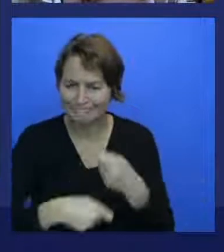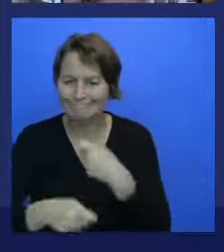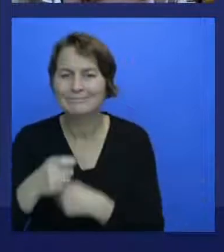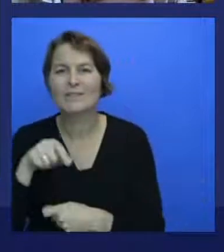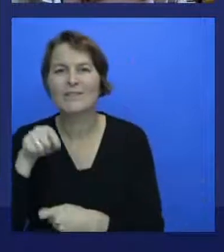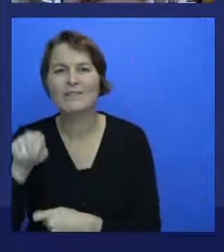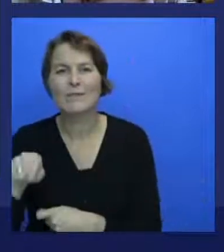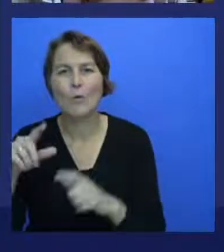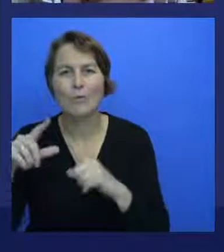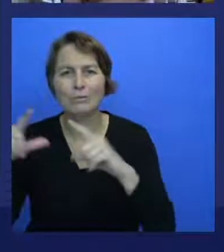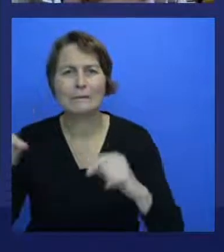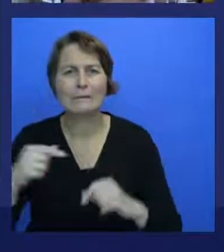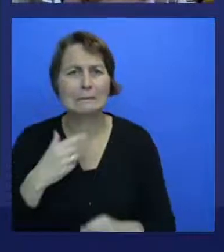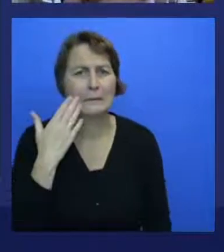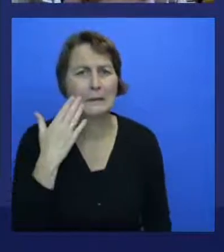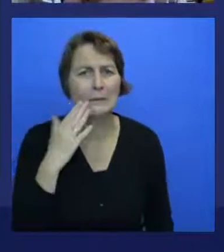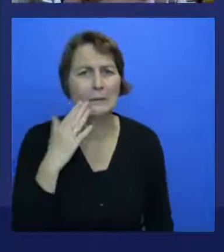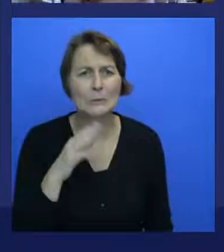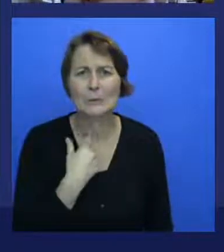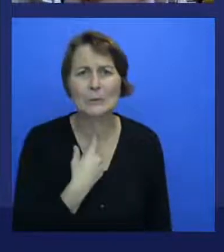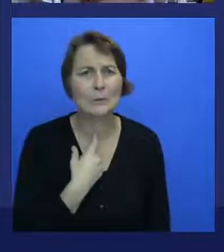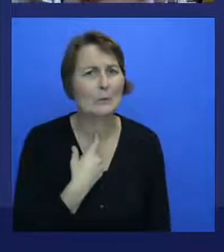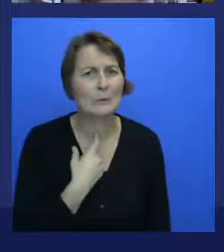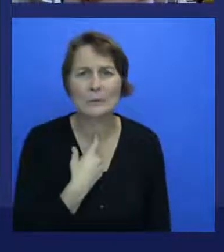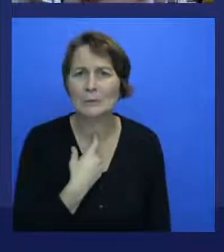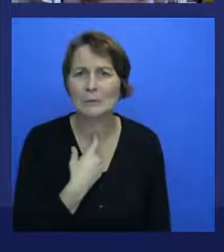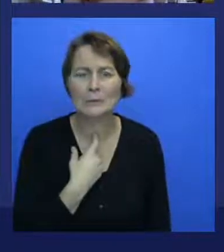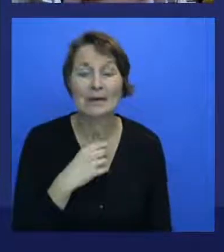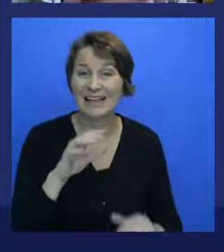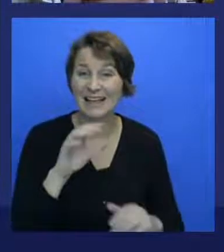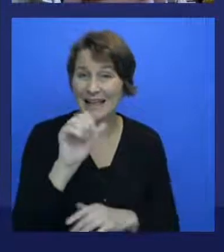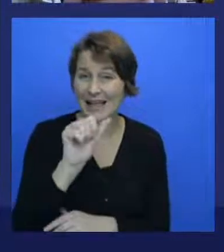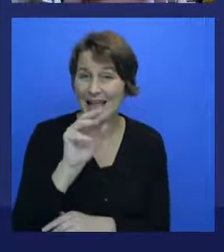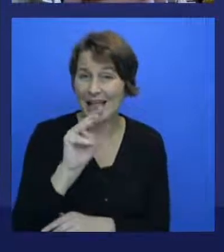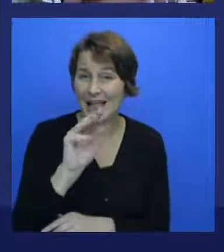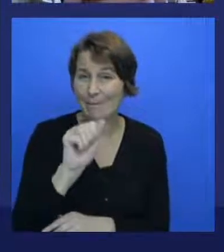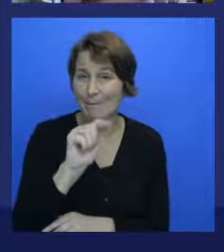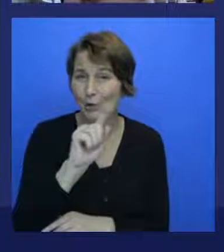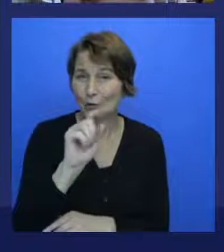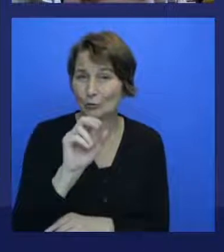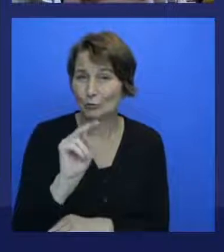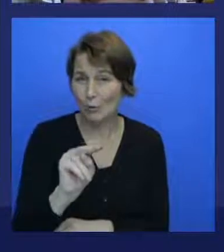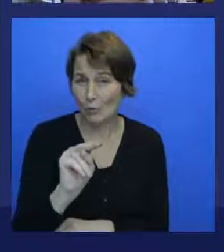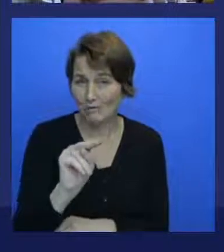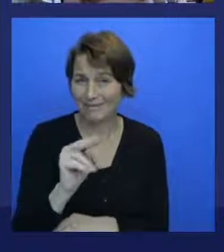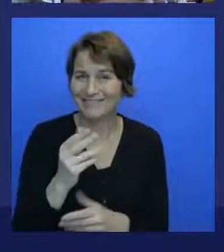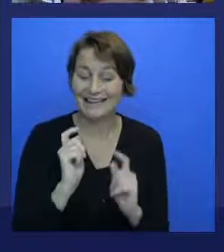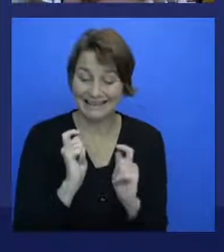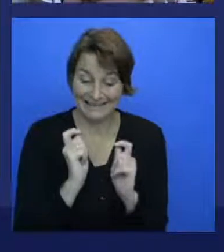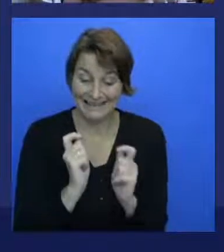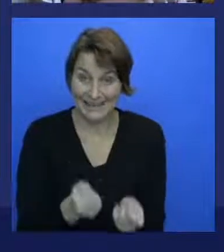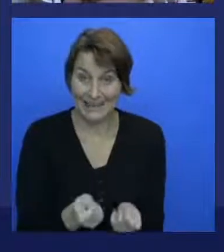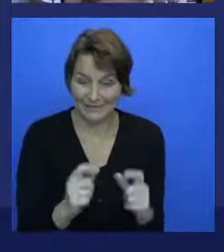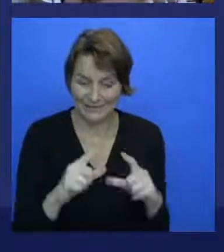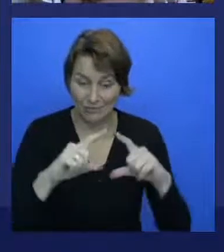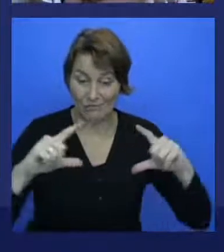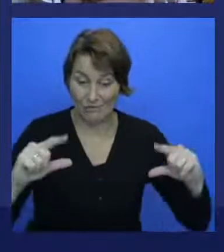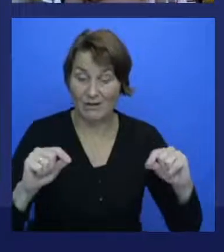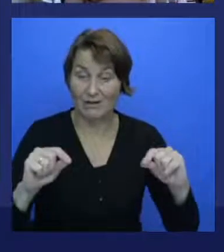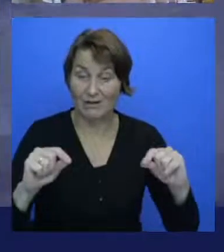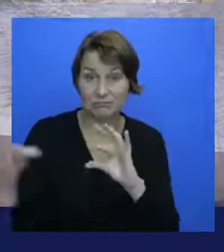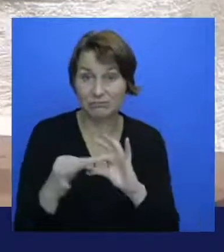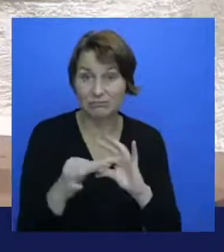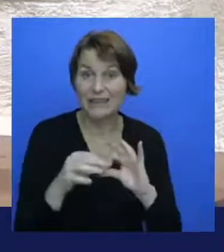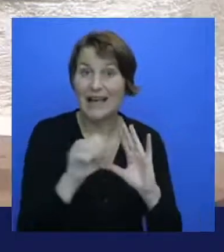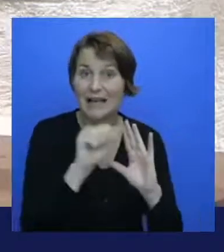accept Amazon gift cards That would be kind on of weird, Azure. right? Yeah. But I mean, that would be awesome if we